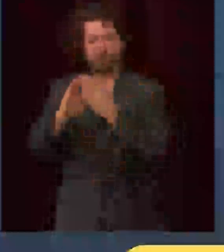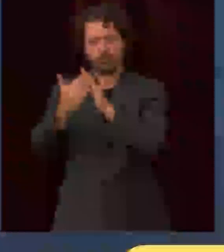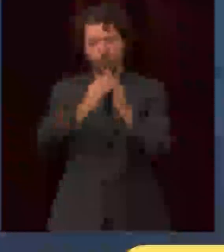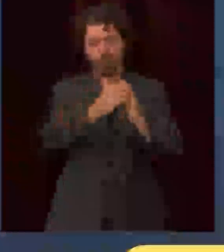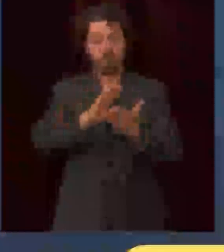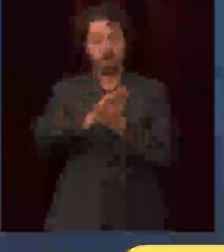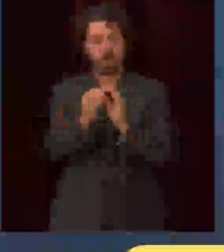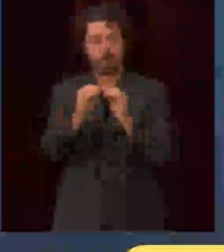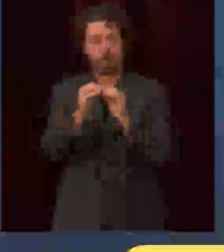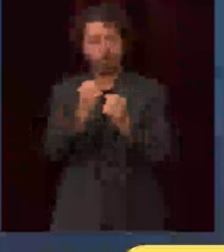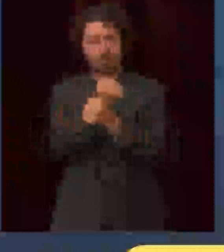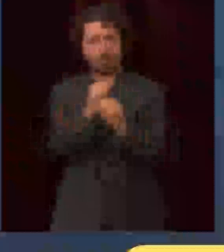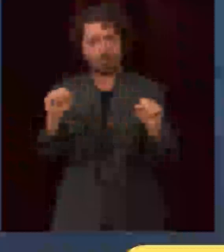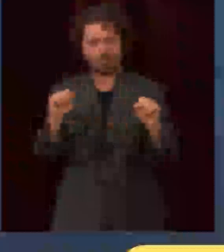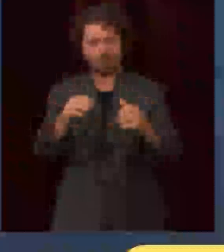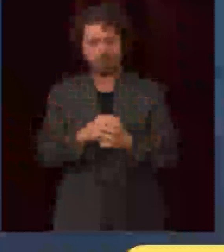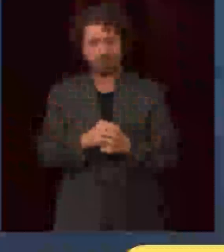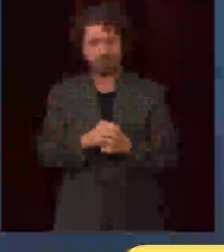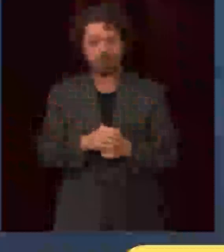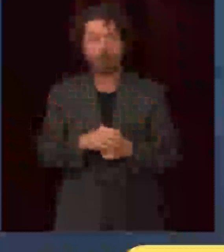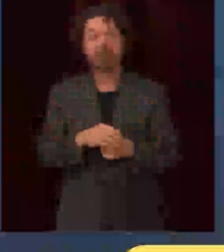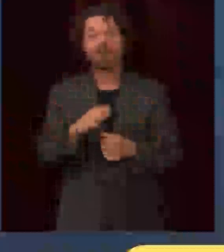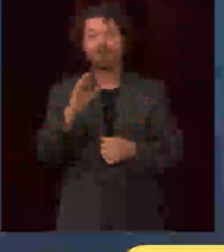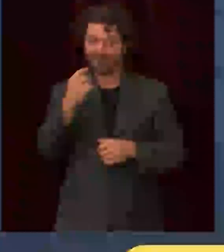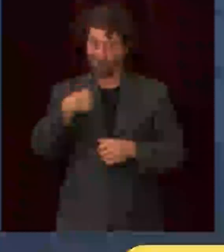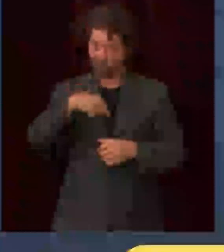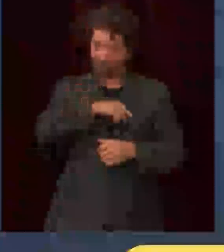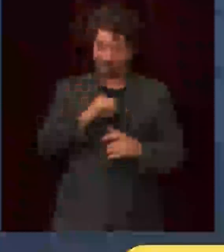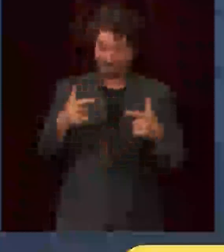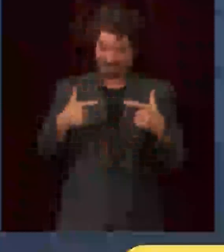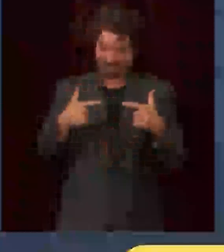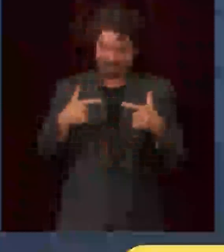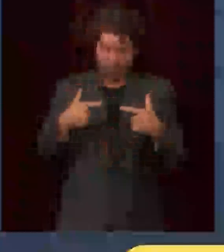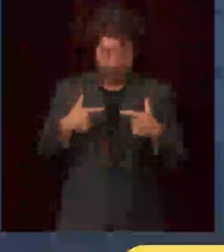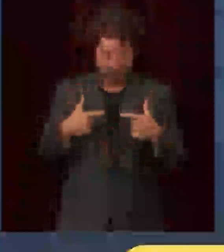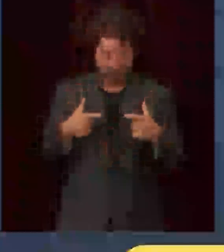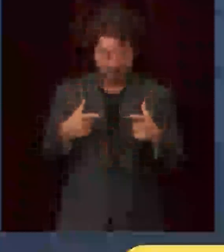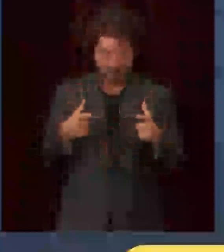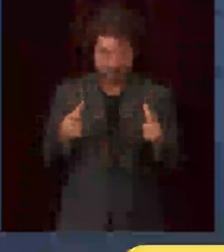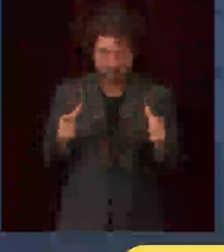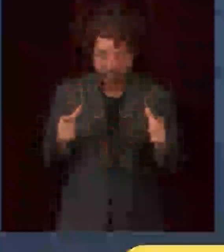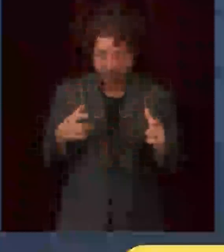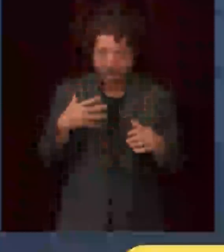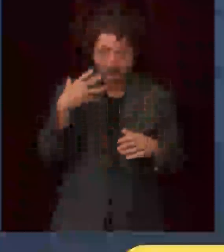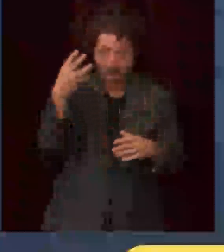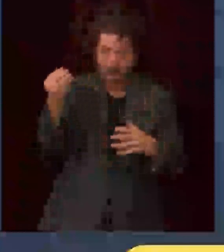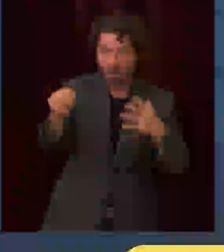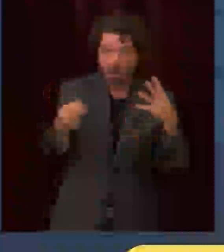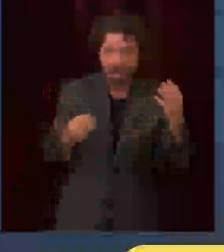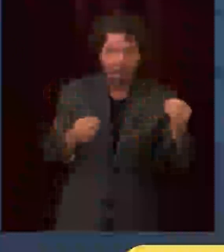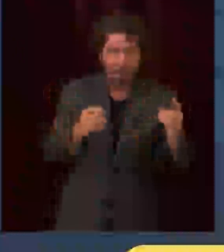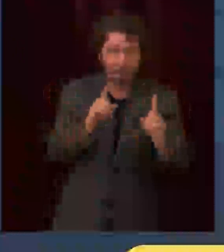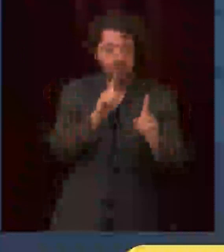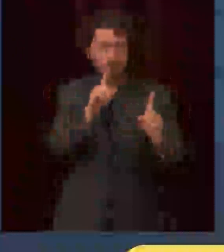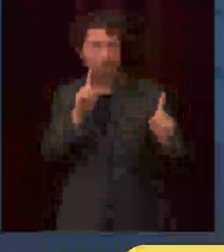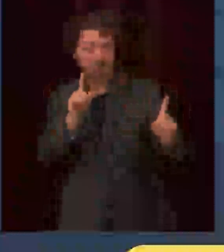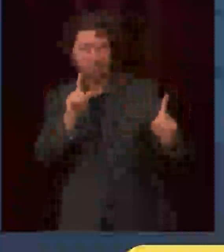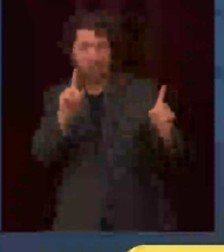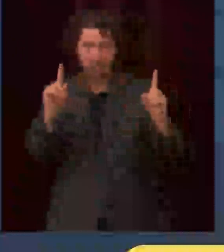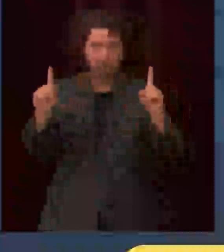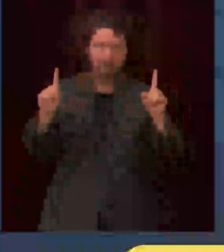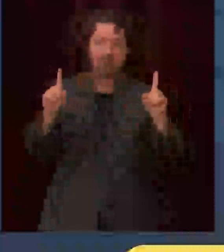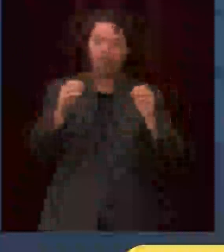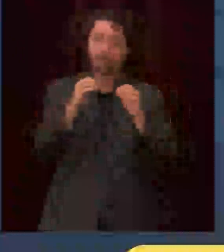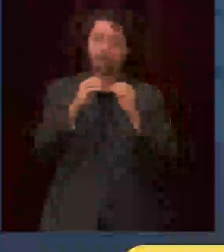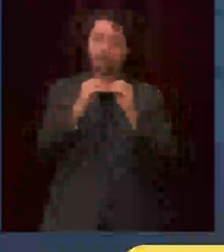venture out, as we use continue to use physical distancing, but in a way that's different than it was before. Using things like contact